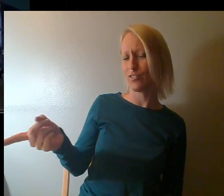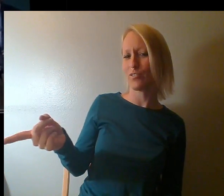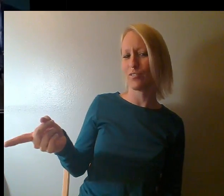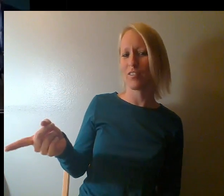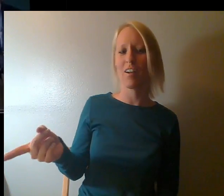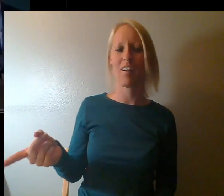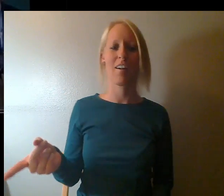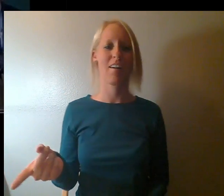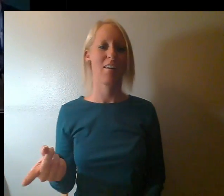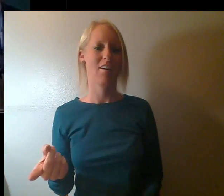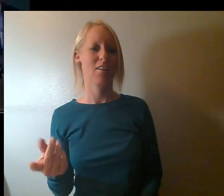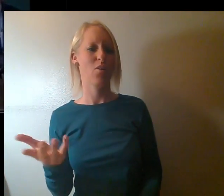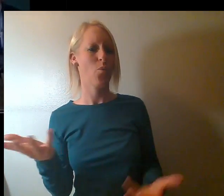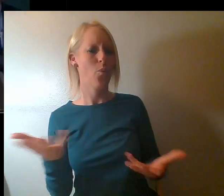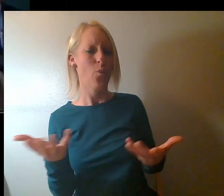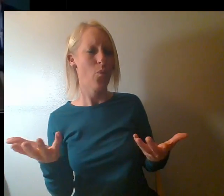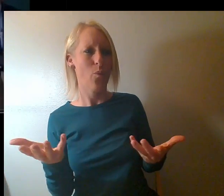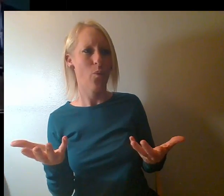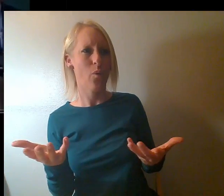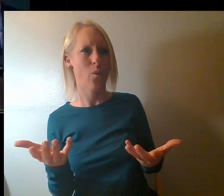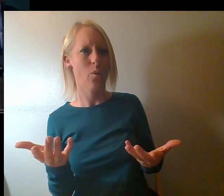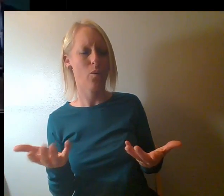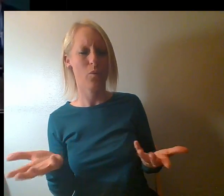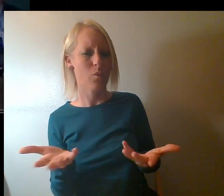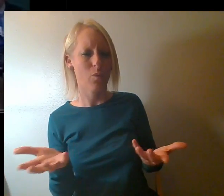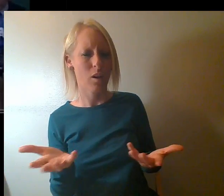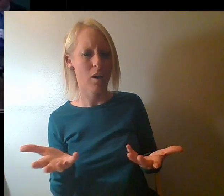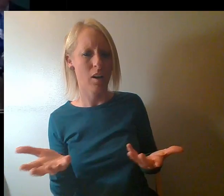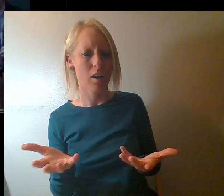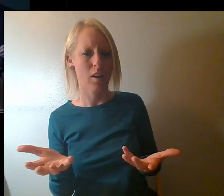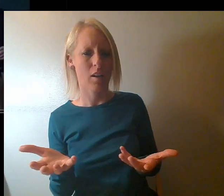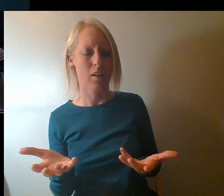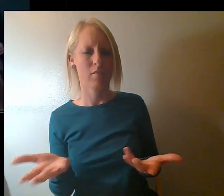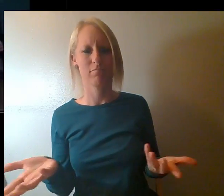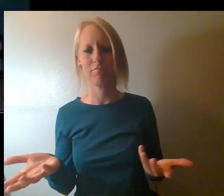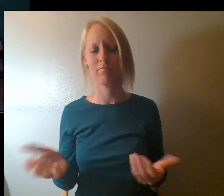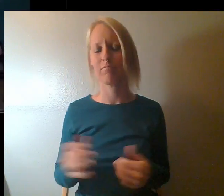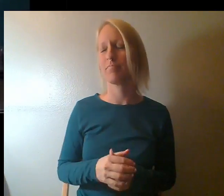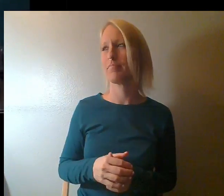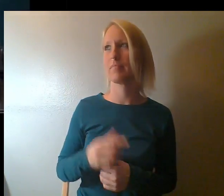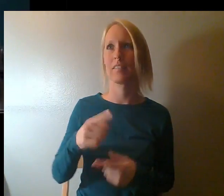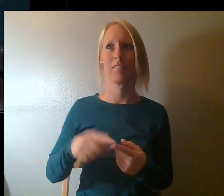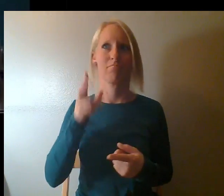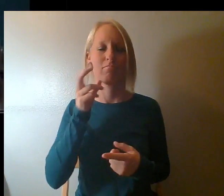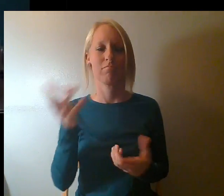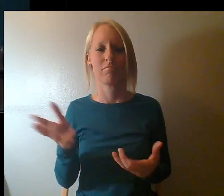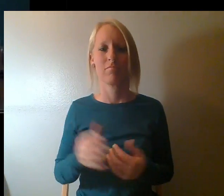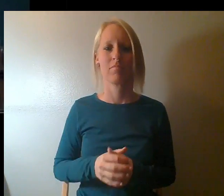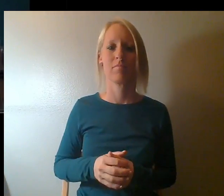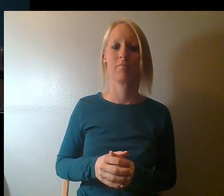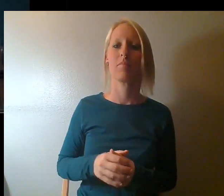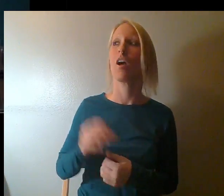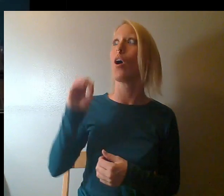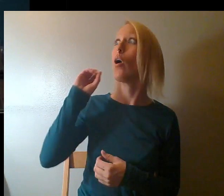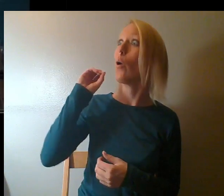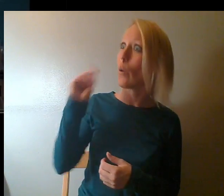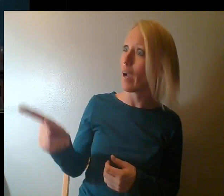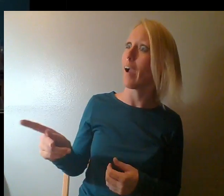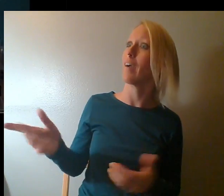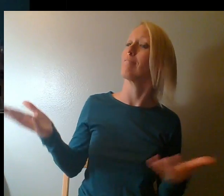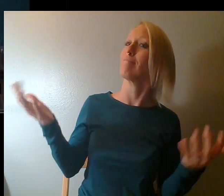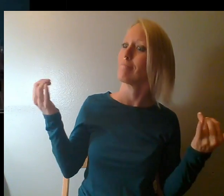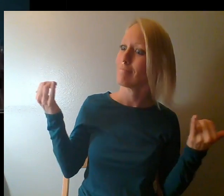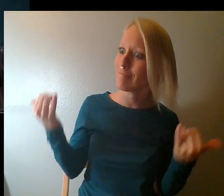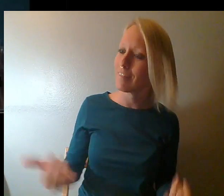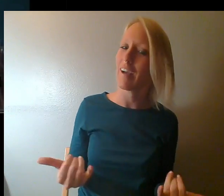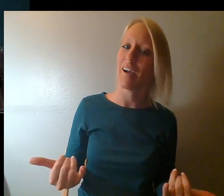It won't turn the water pink. It won't. It'll just dilute the nothing, All right. basically. All right. You guys. All right. Here we go. It's gonna